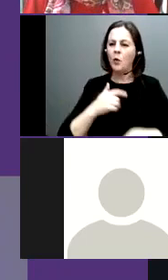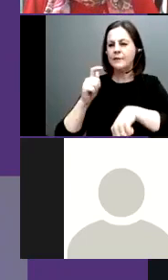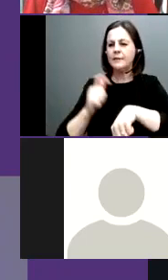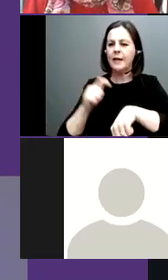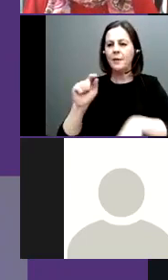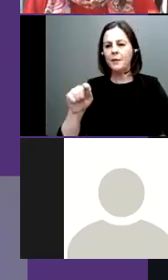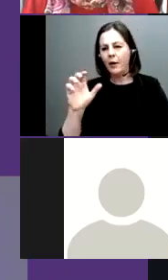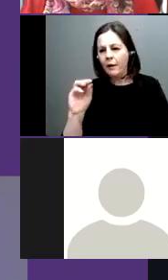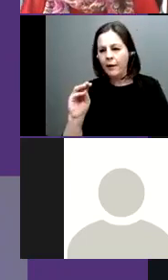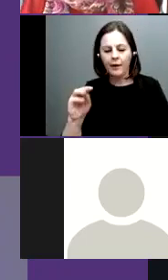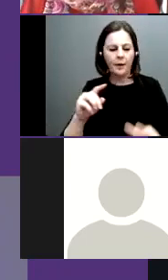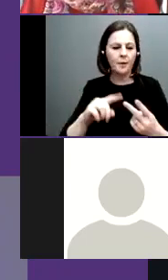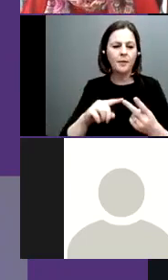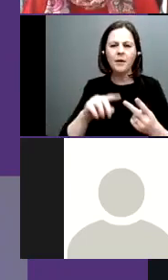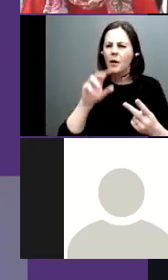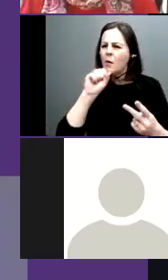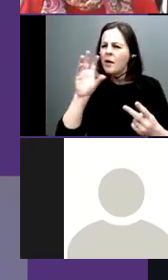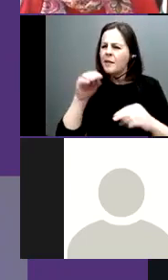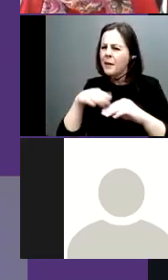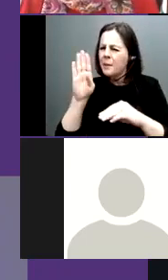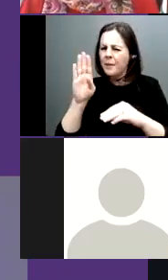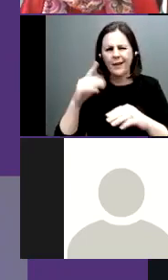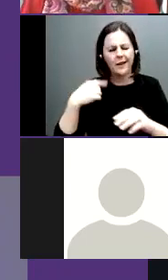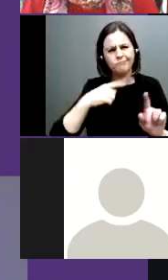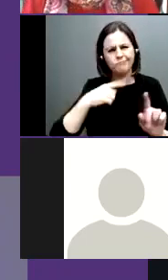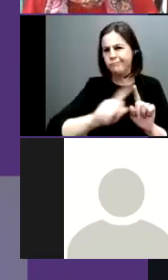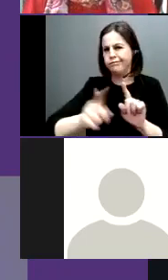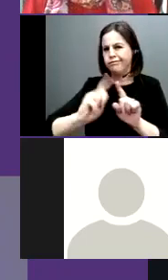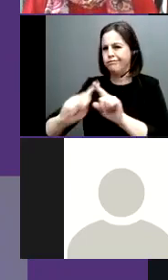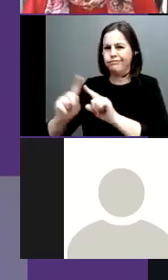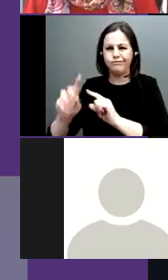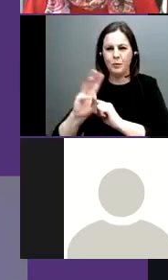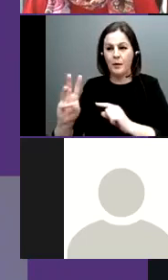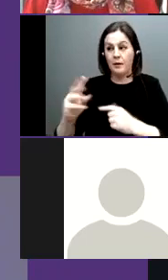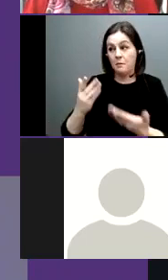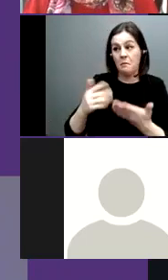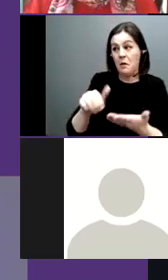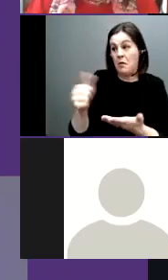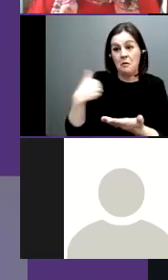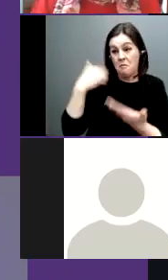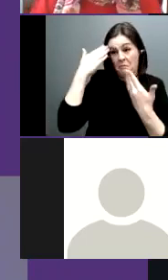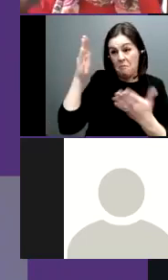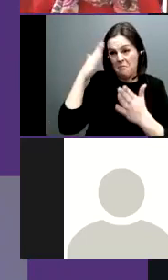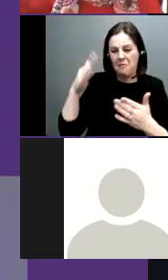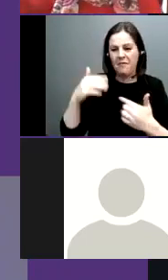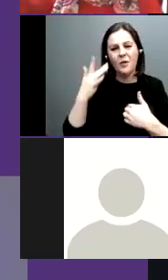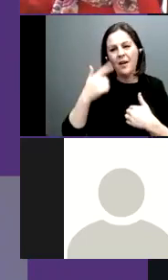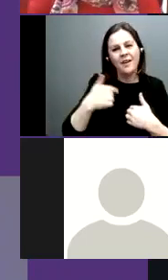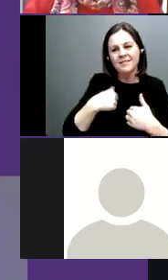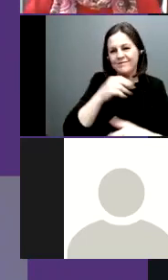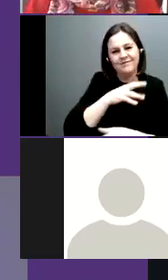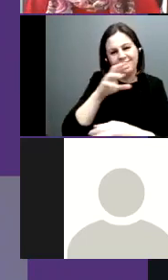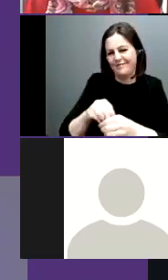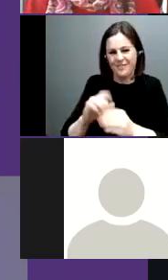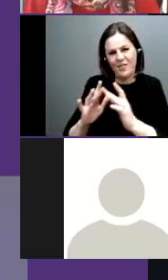one that's +50, I think. And I'm sure that there's a whole bunch of others that I'm not aware of because I'm not doing online